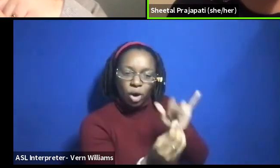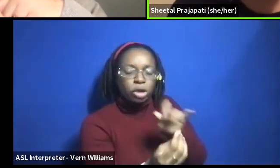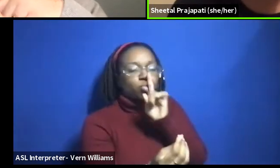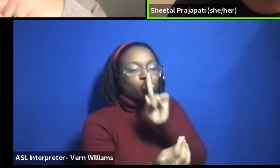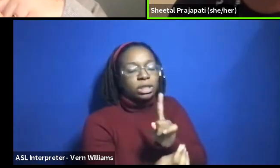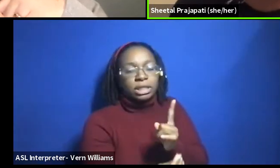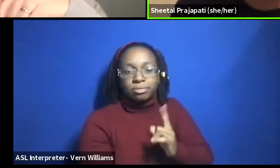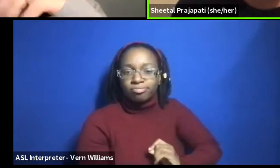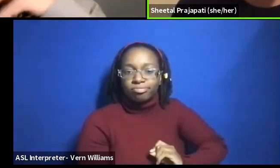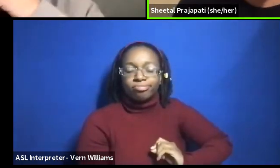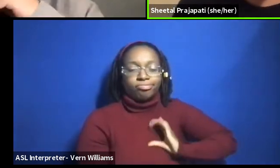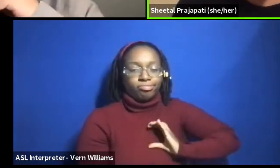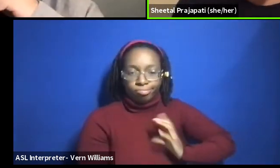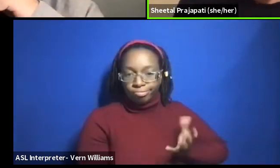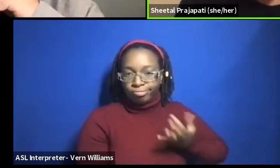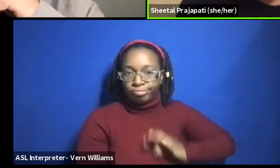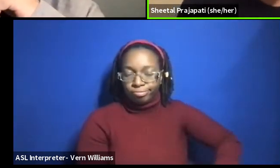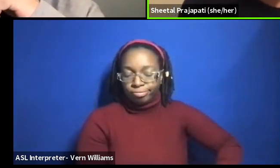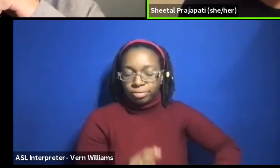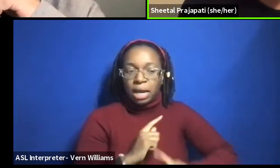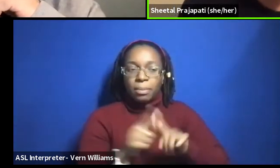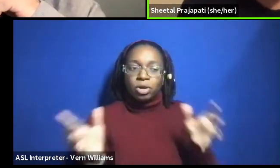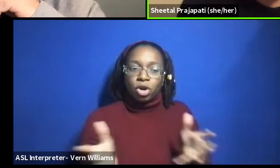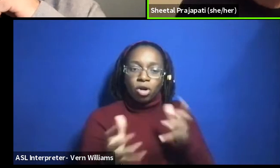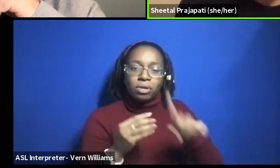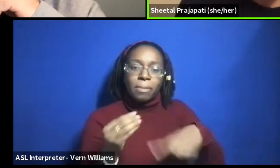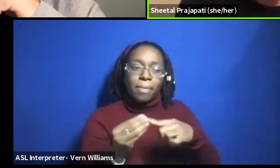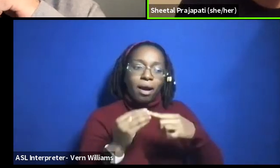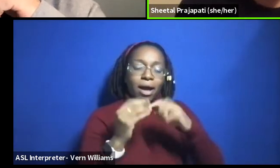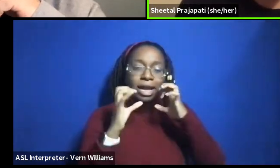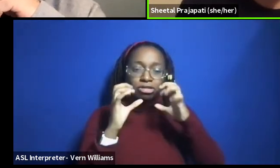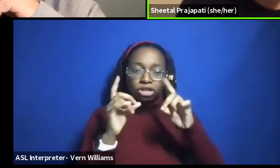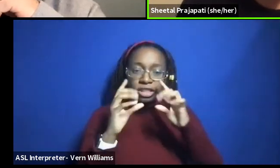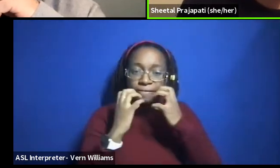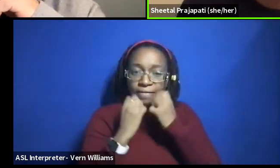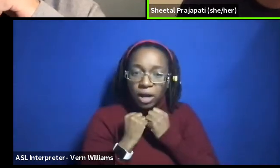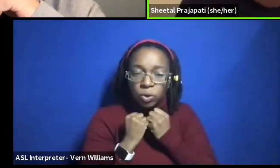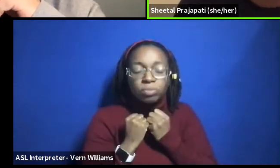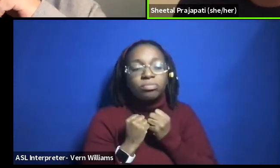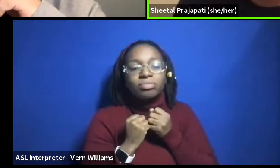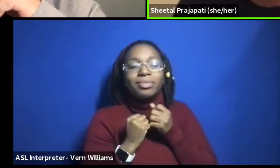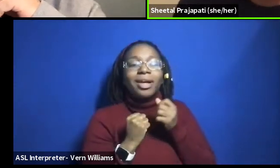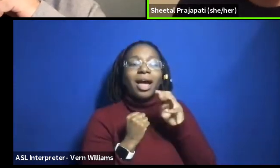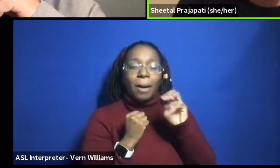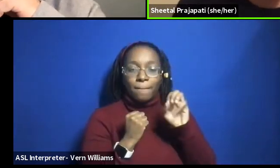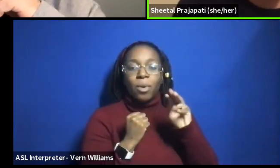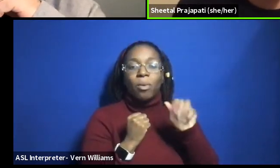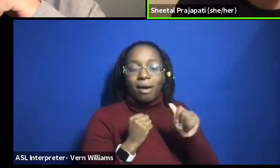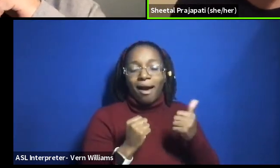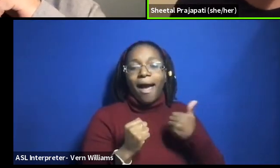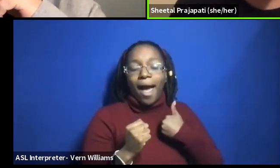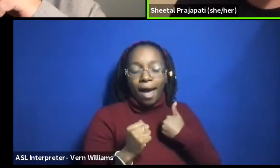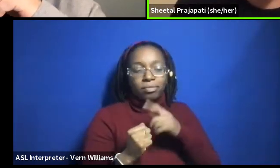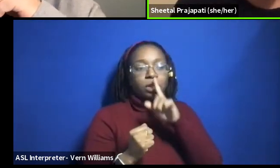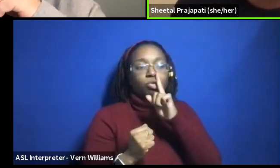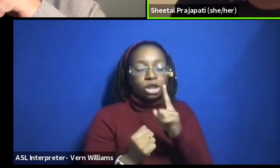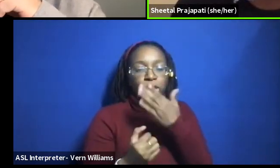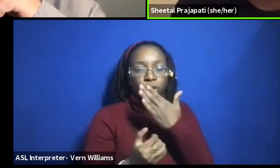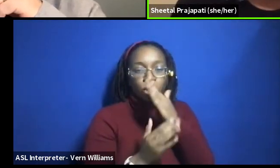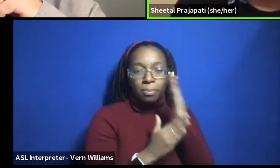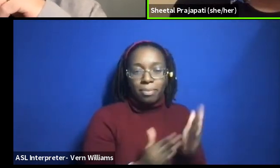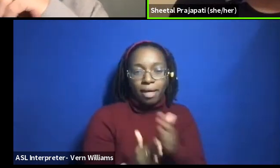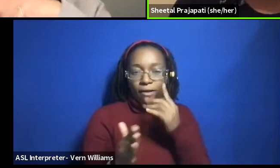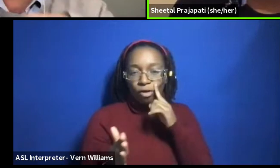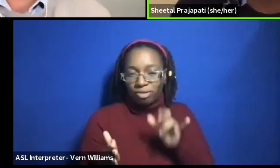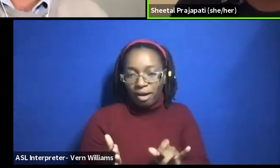the value of education, I will say that I did have a strategy for that. And I employed it not just at MoMA, but at other